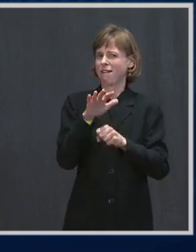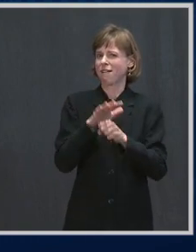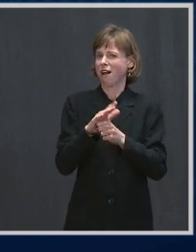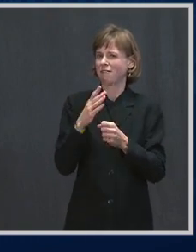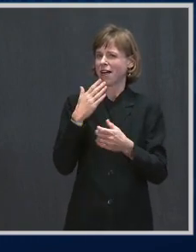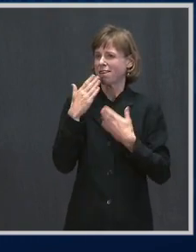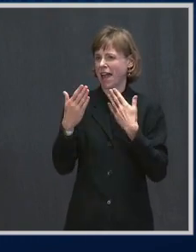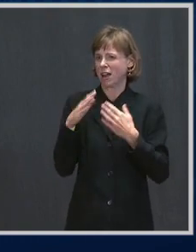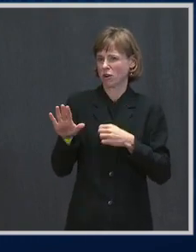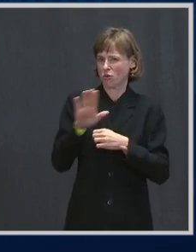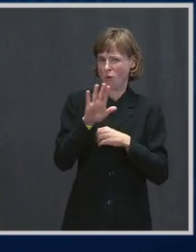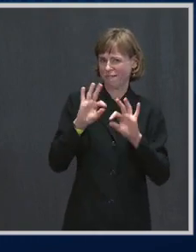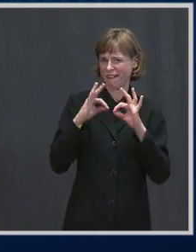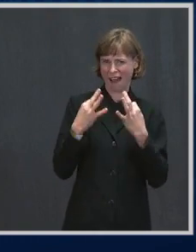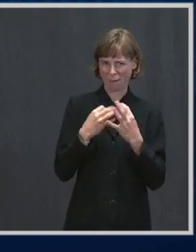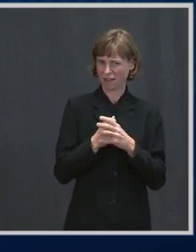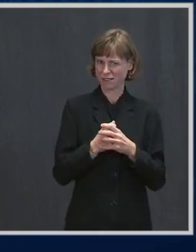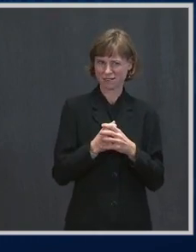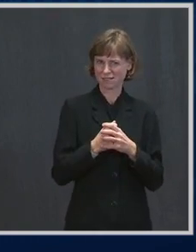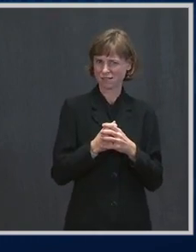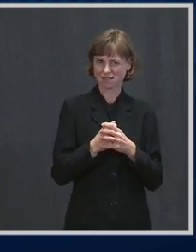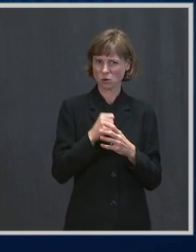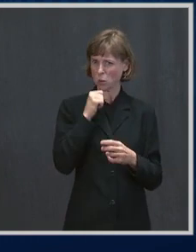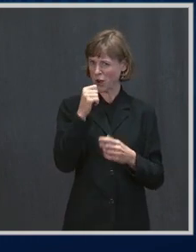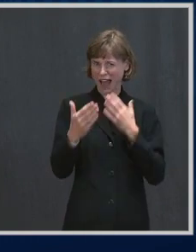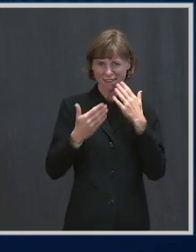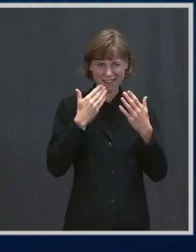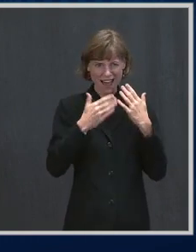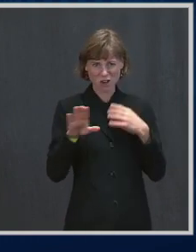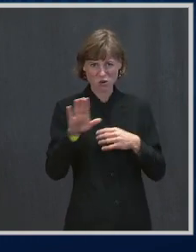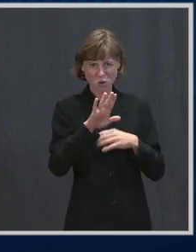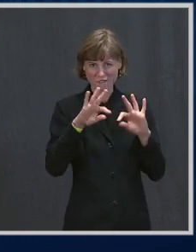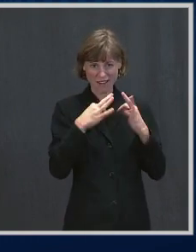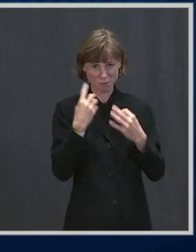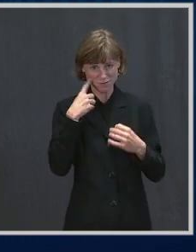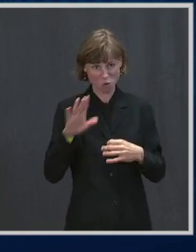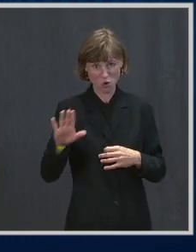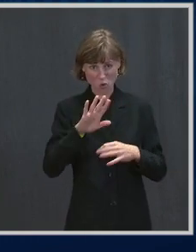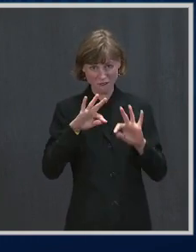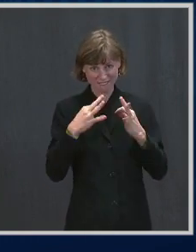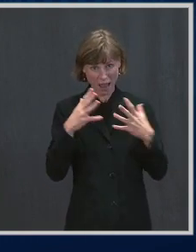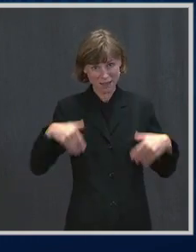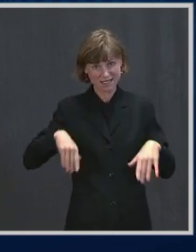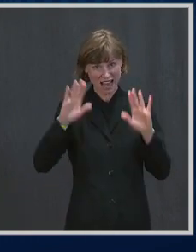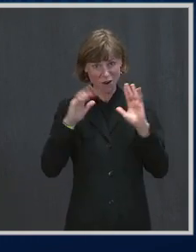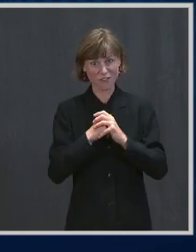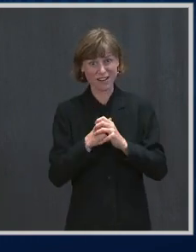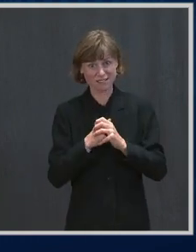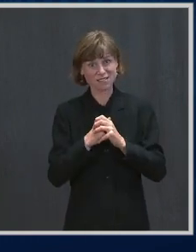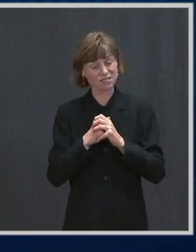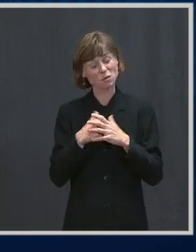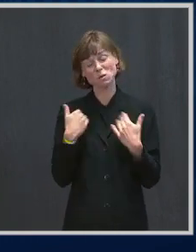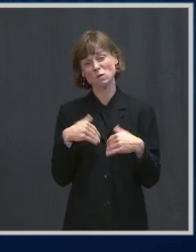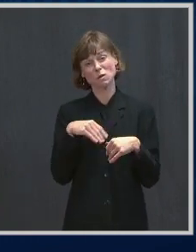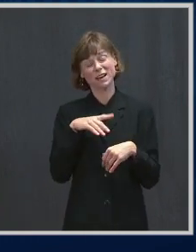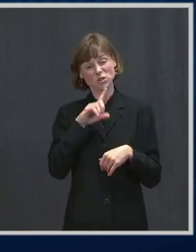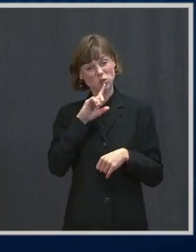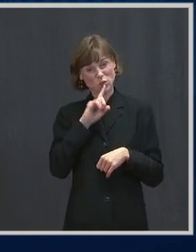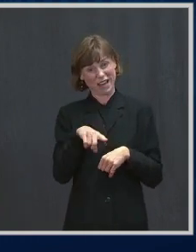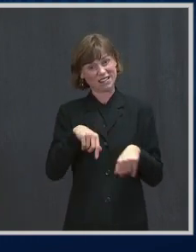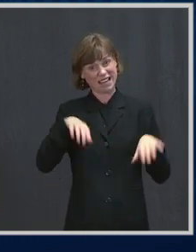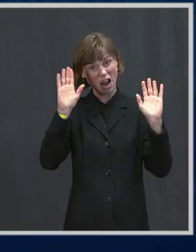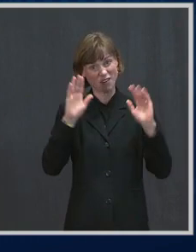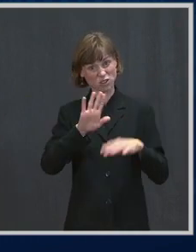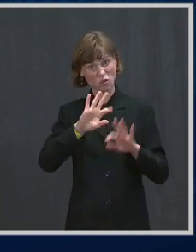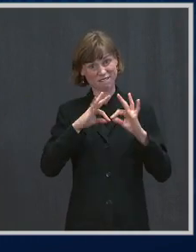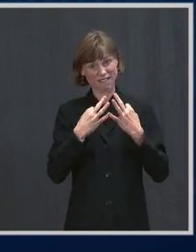families. We don't thank your families for the sacrifices they make. They make sacrifice, real sacrifices. I don't